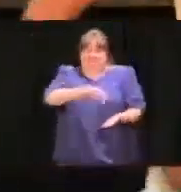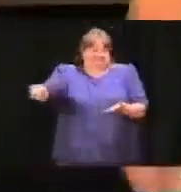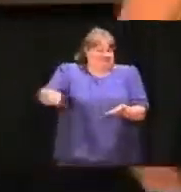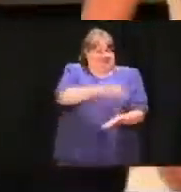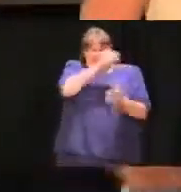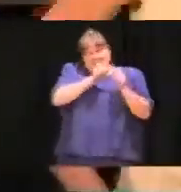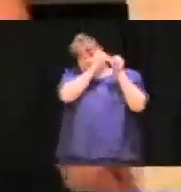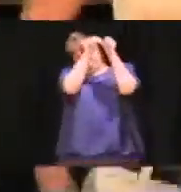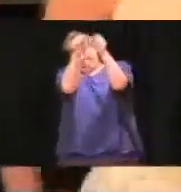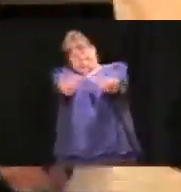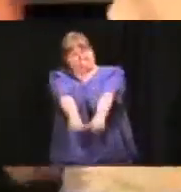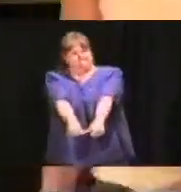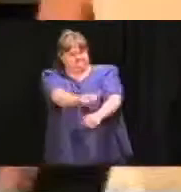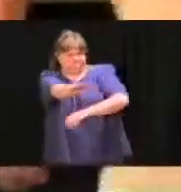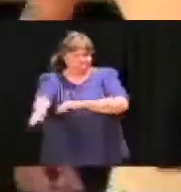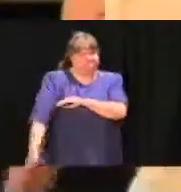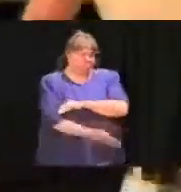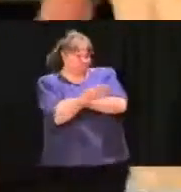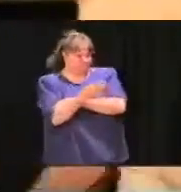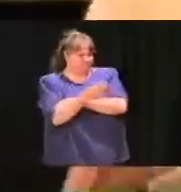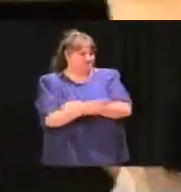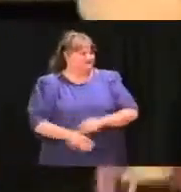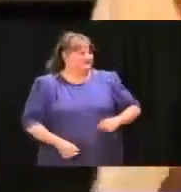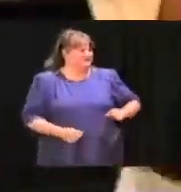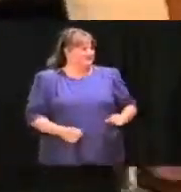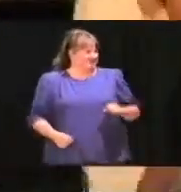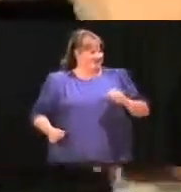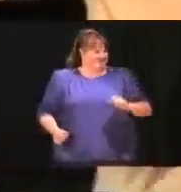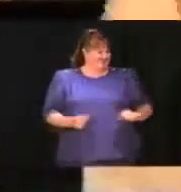of the night.